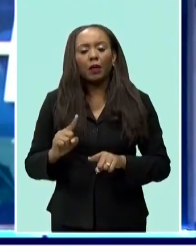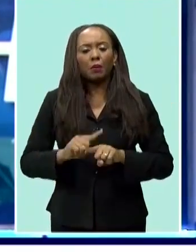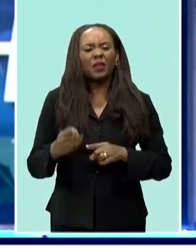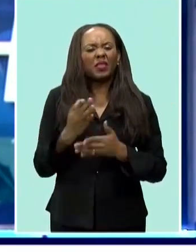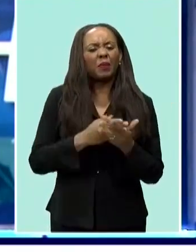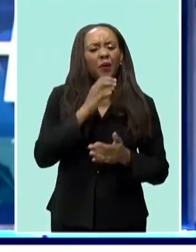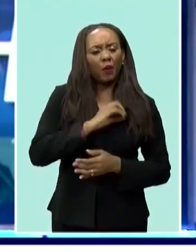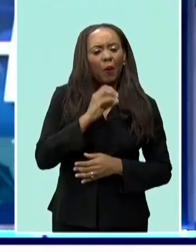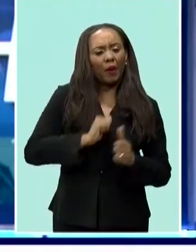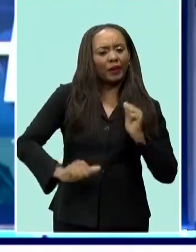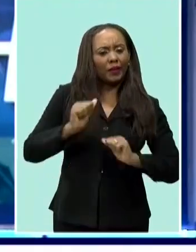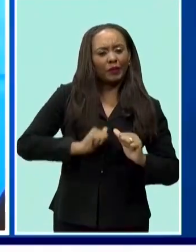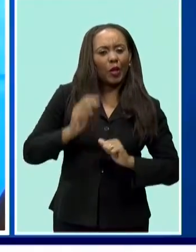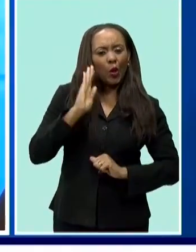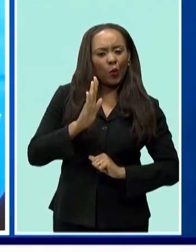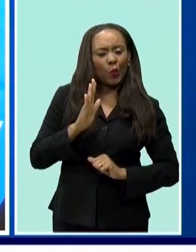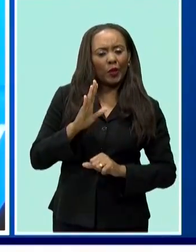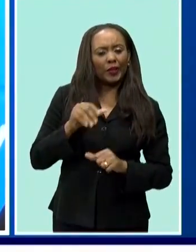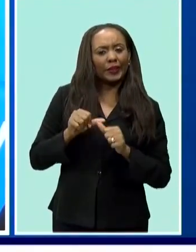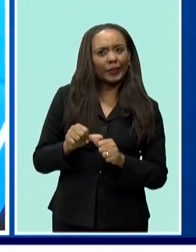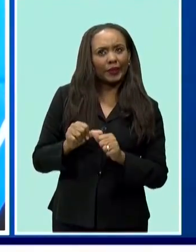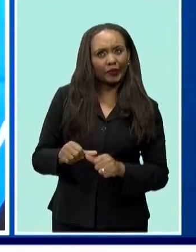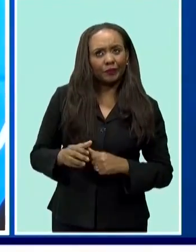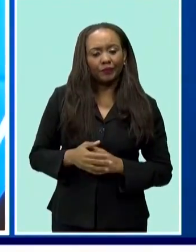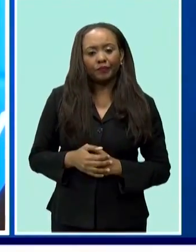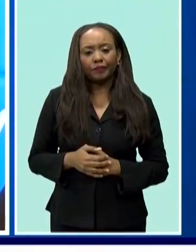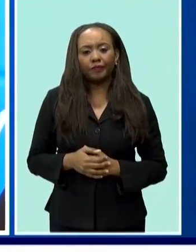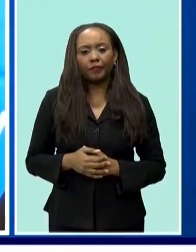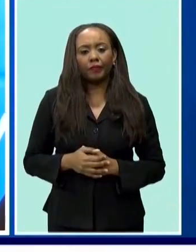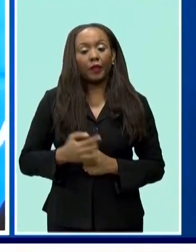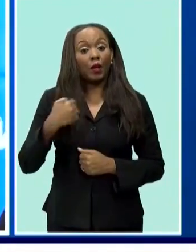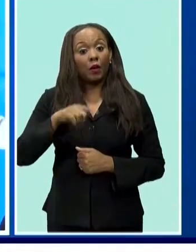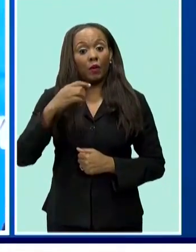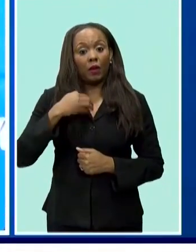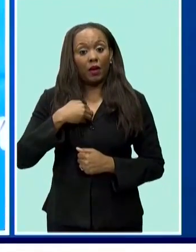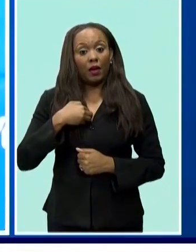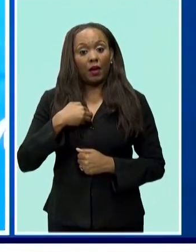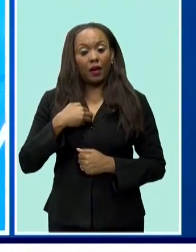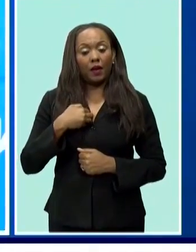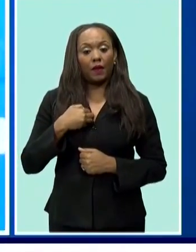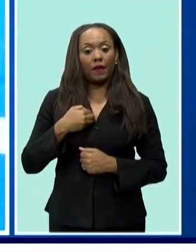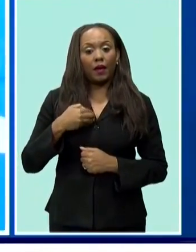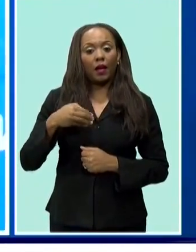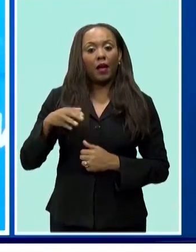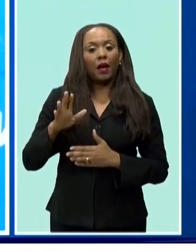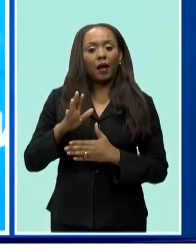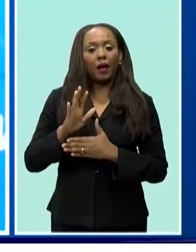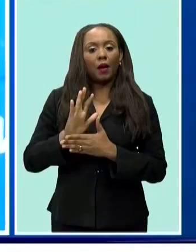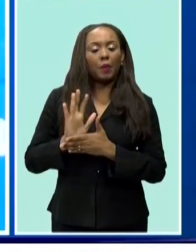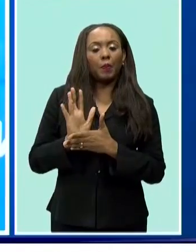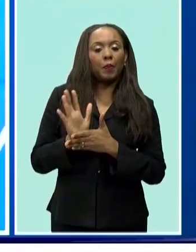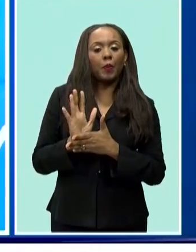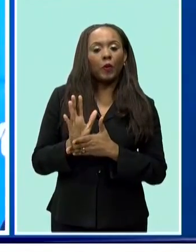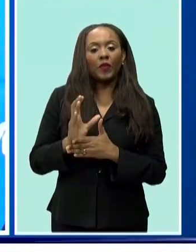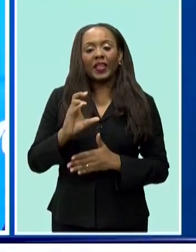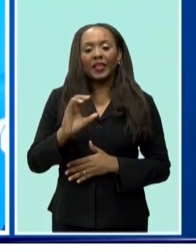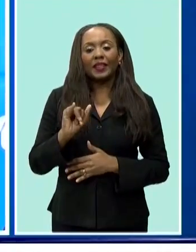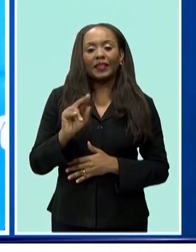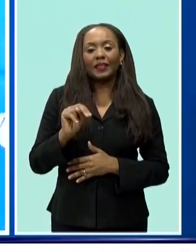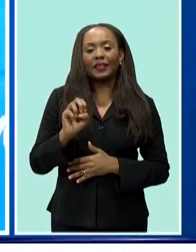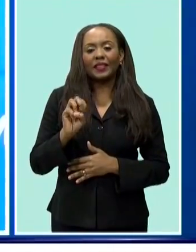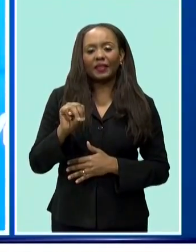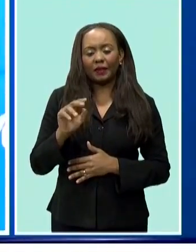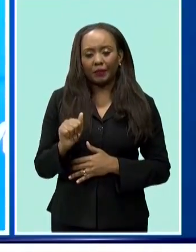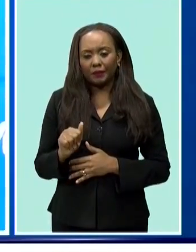old activities. First of all, we have the mobile cinema, which is on Good Friday in conjunction with the U.S. Embassy. We also